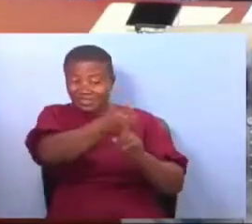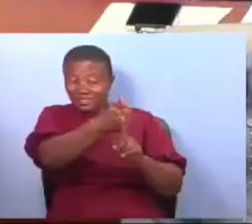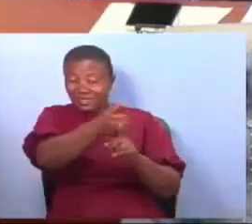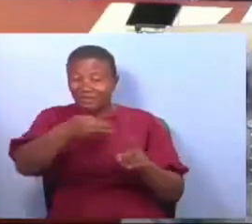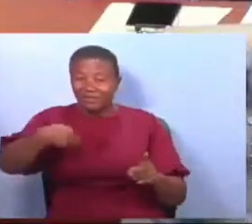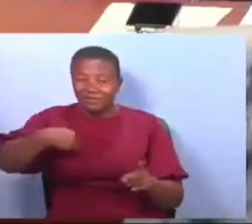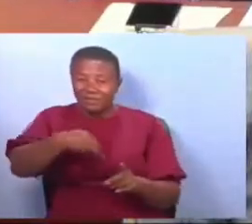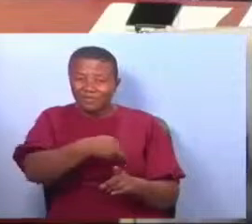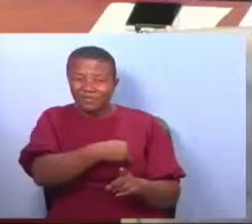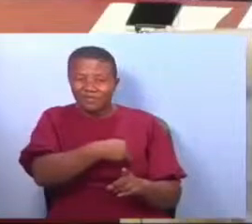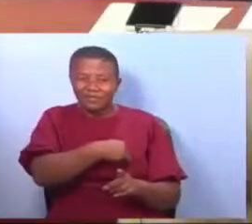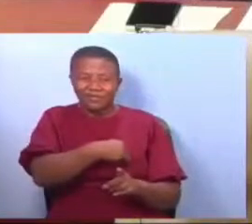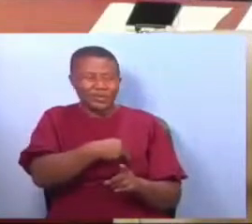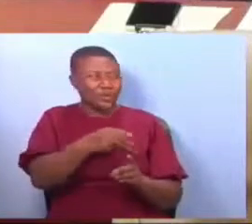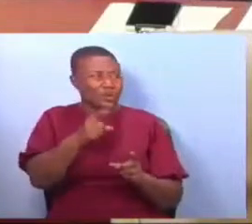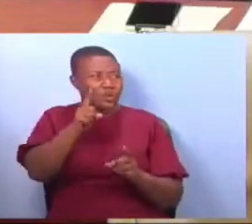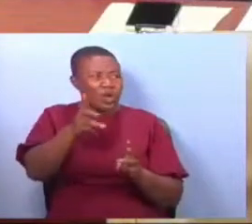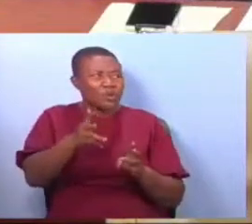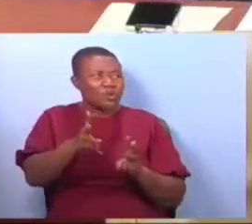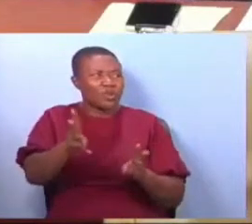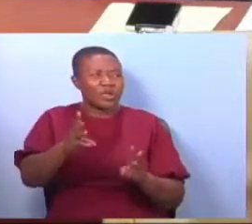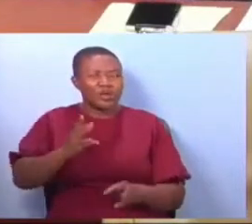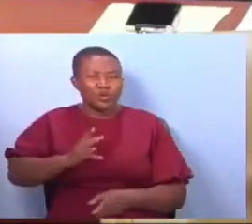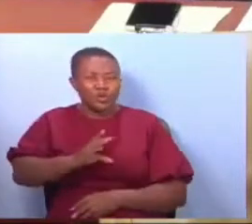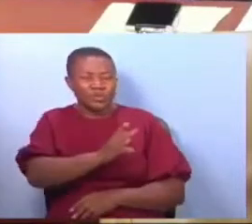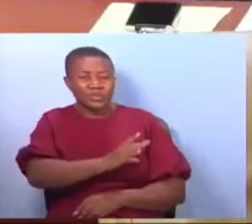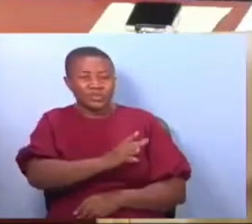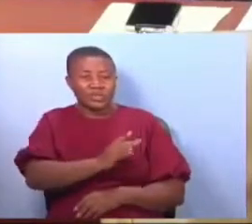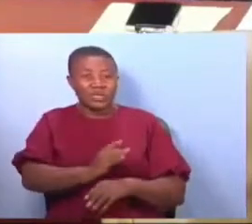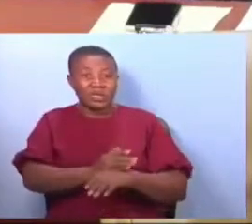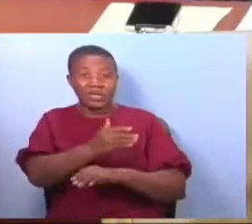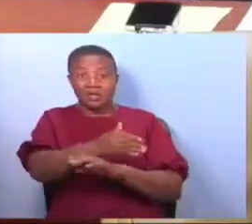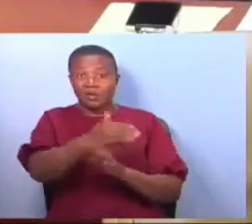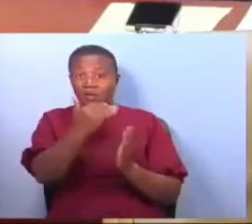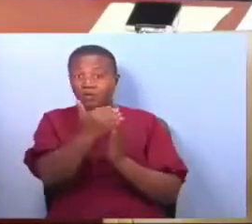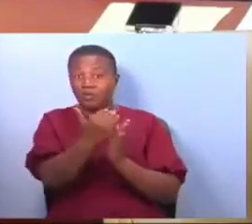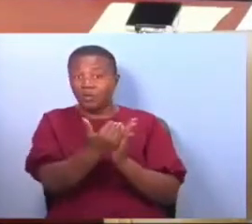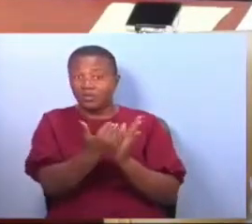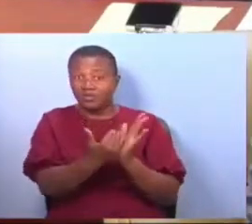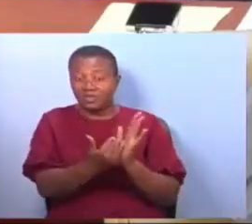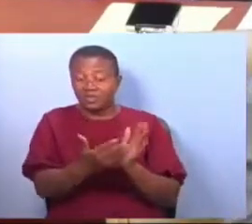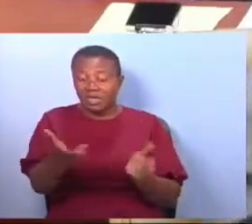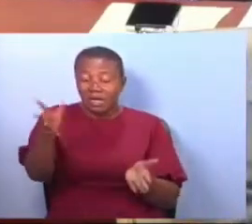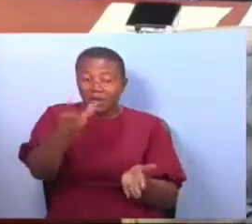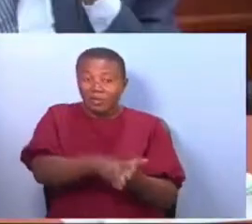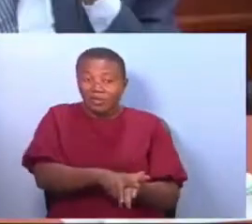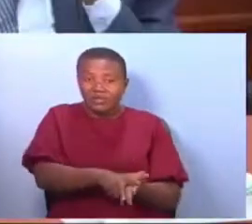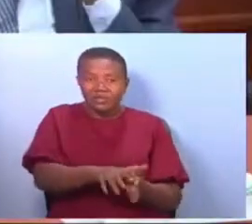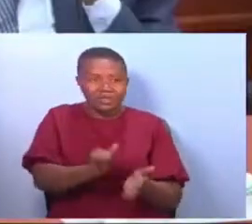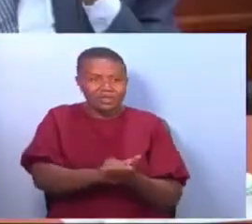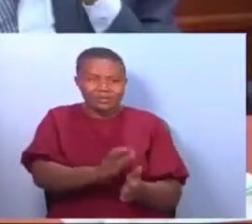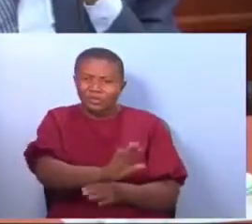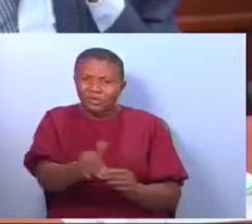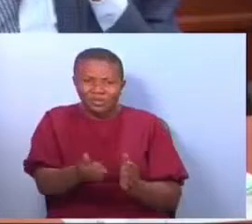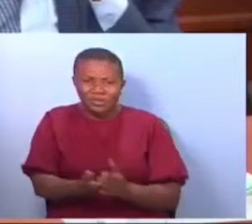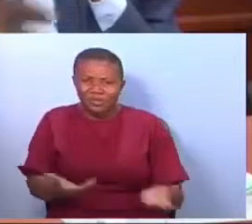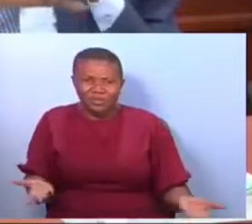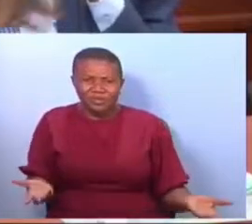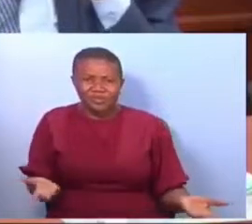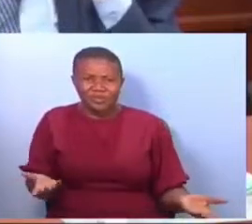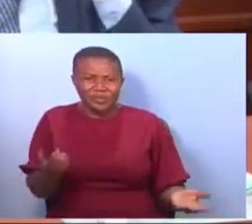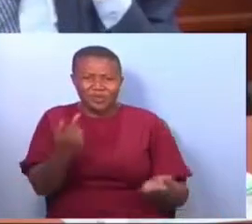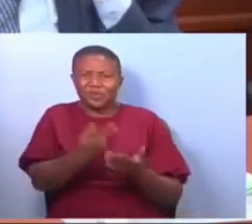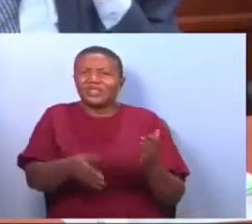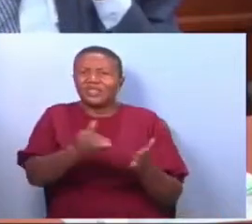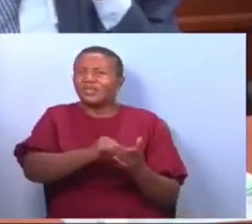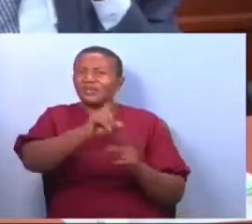a one-item committee. After the budget of the judiciary is approved, that ends it. So what are you there